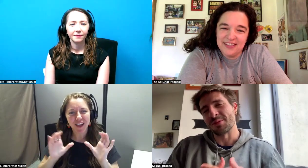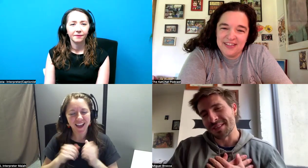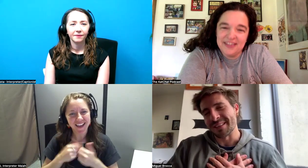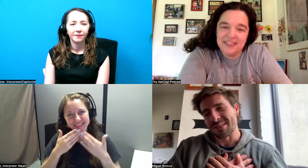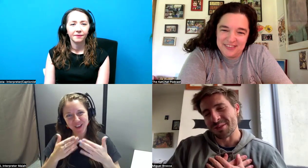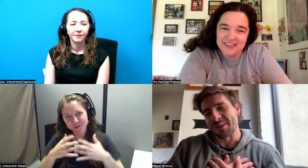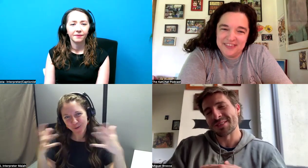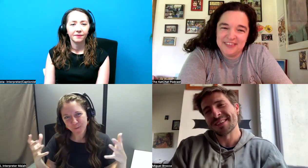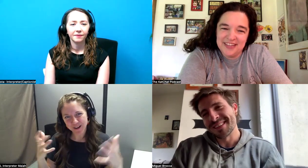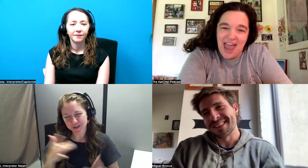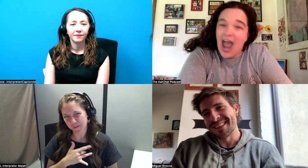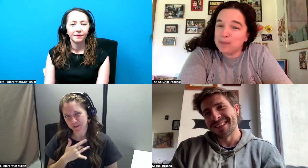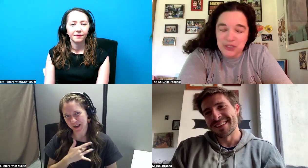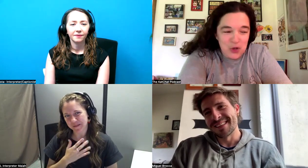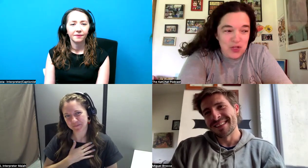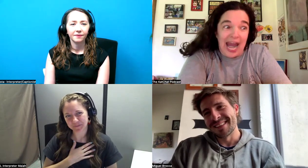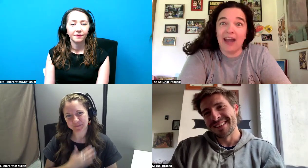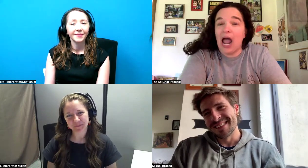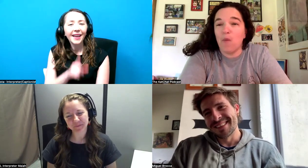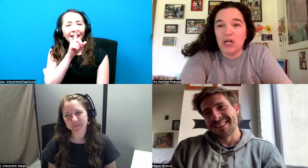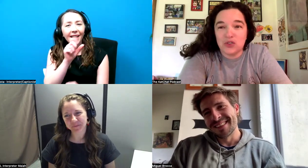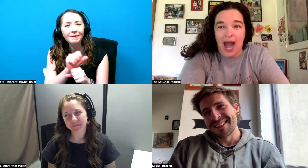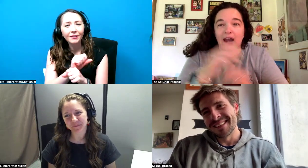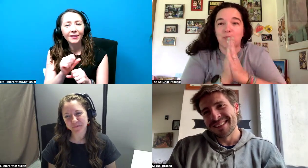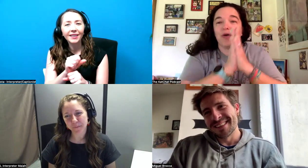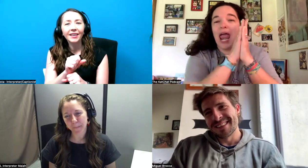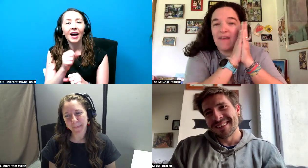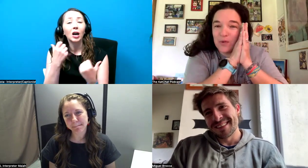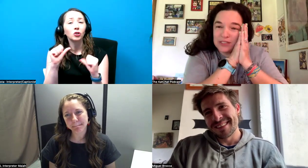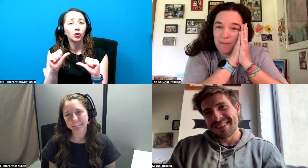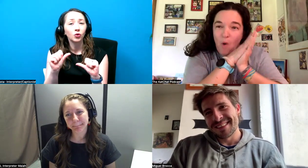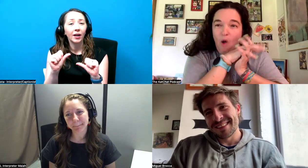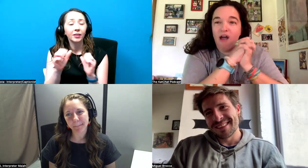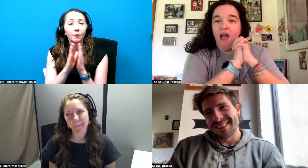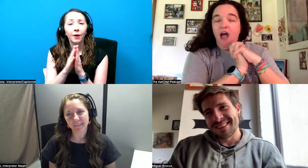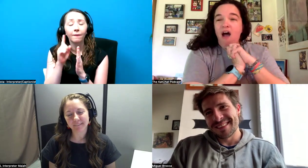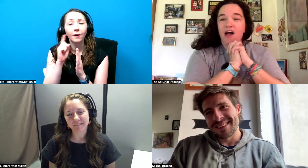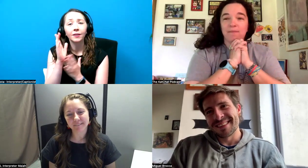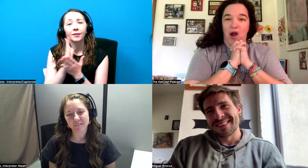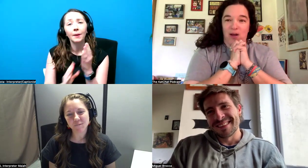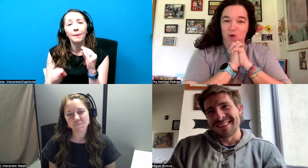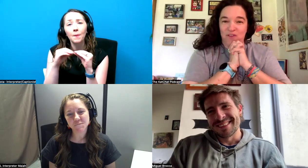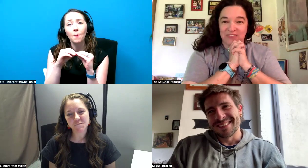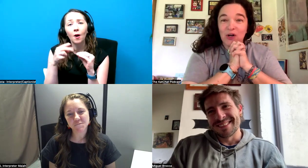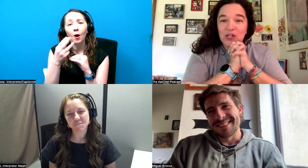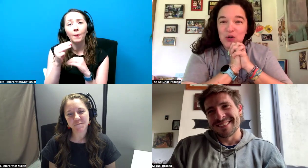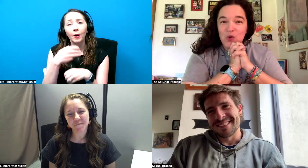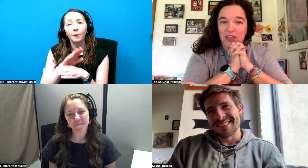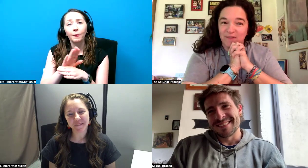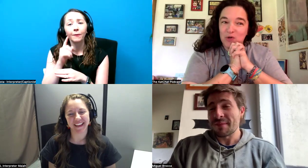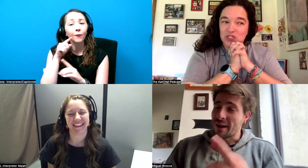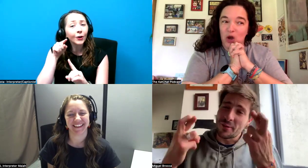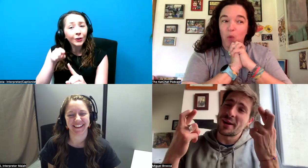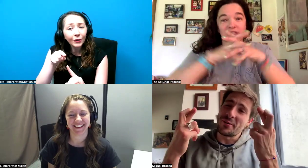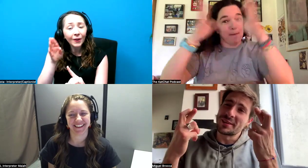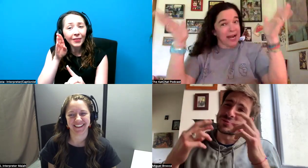I appreciate it so very much. Absolutely, and I will try to pray for some more Hallmark movies for you